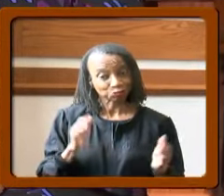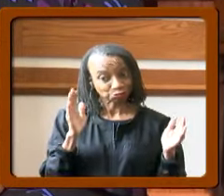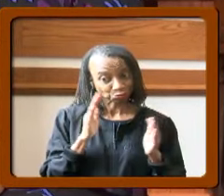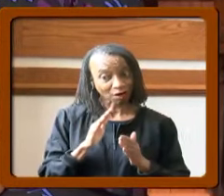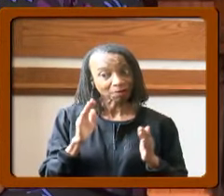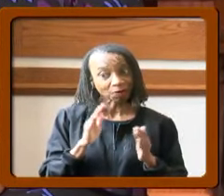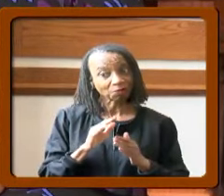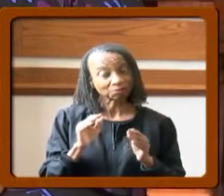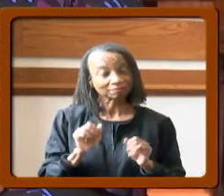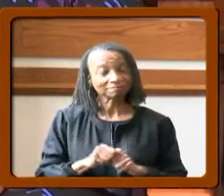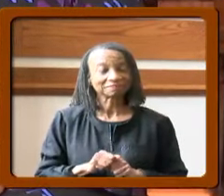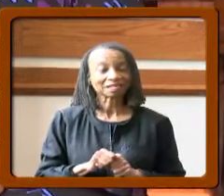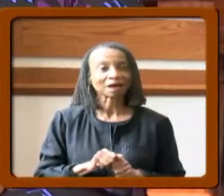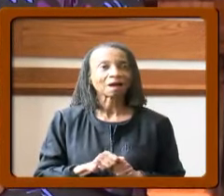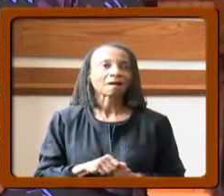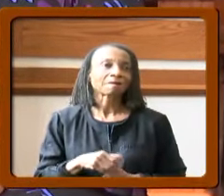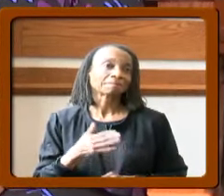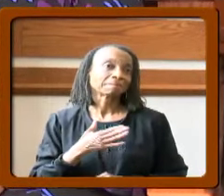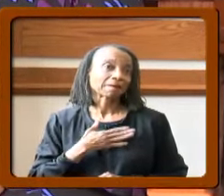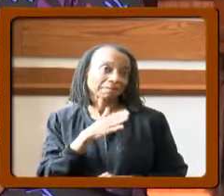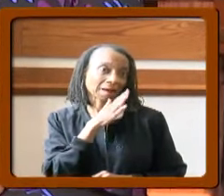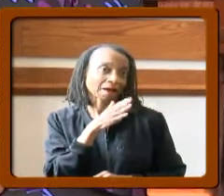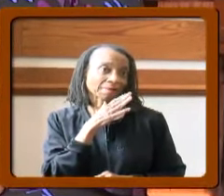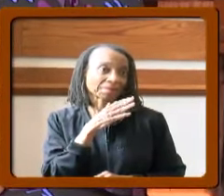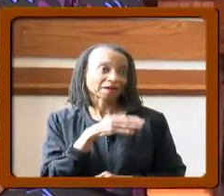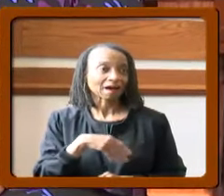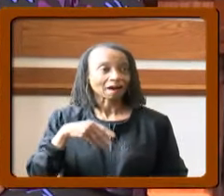Mama was a philosopher.